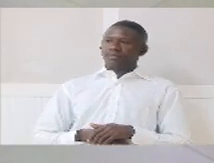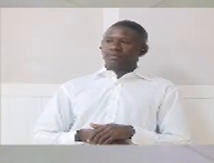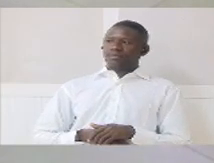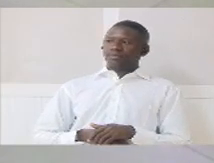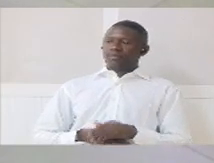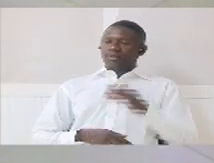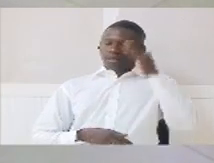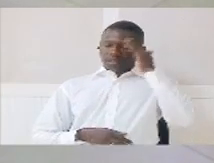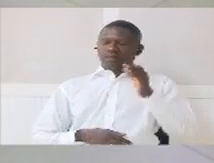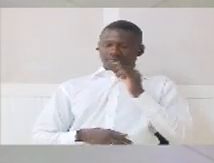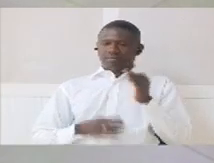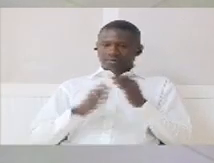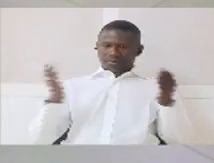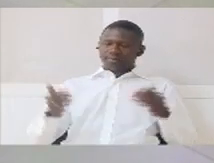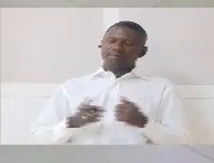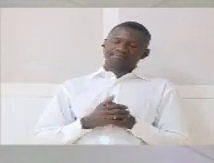Thank you very much, nonetheless.